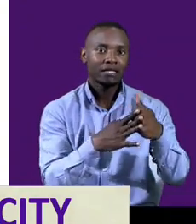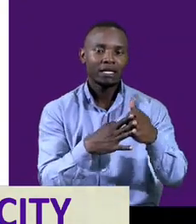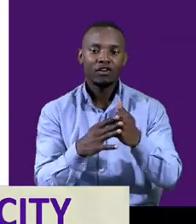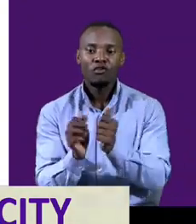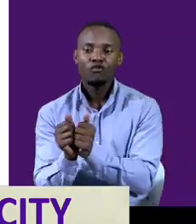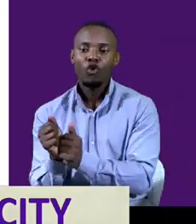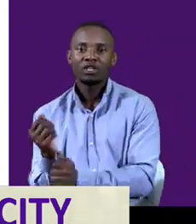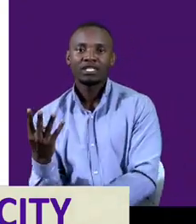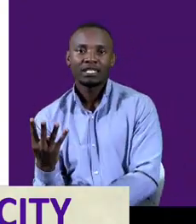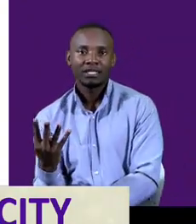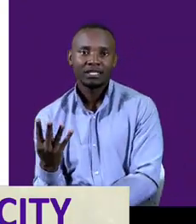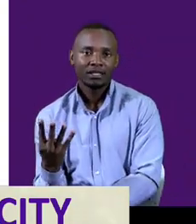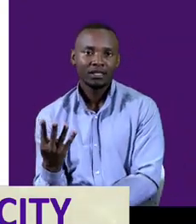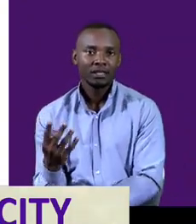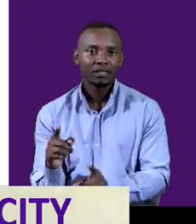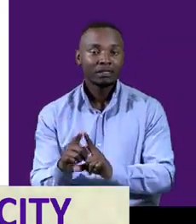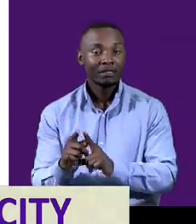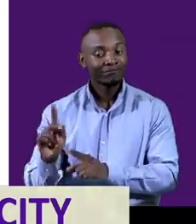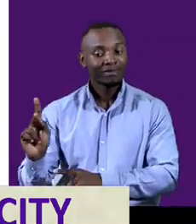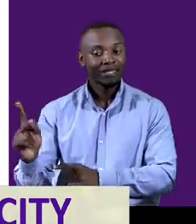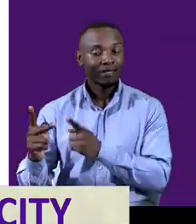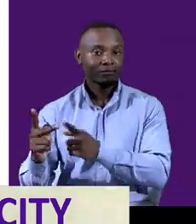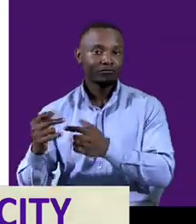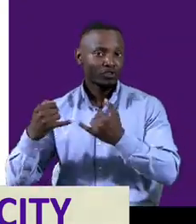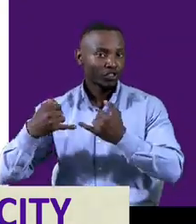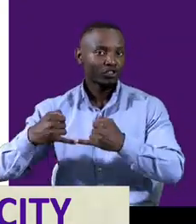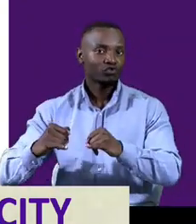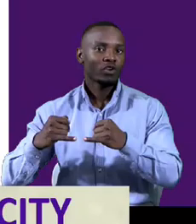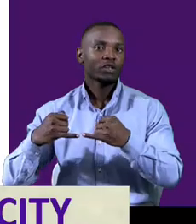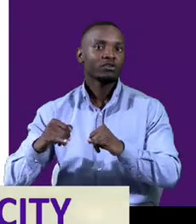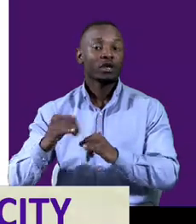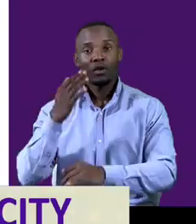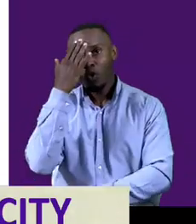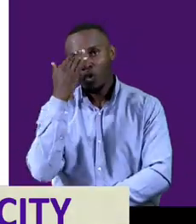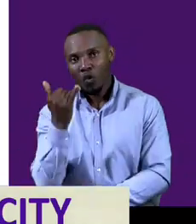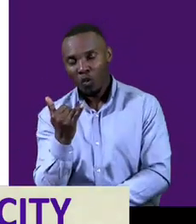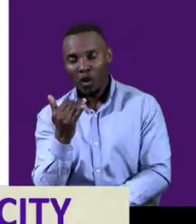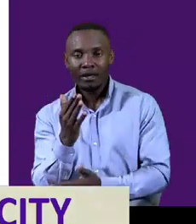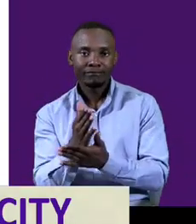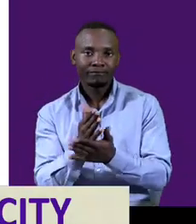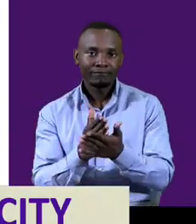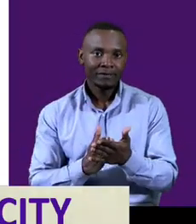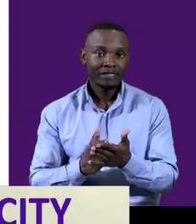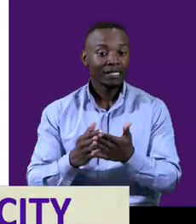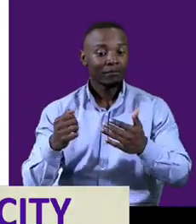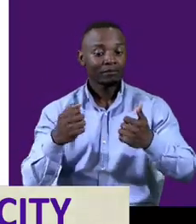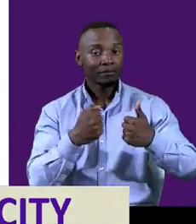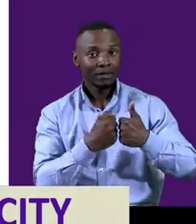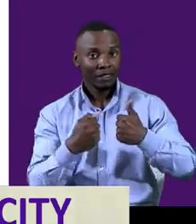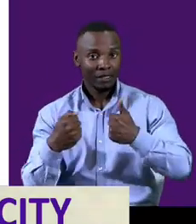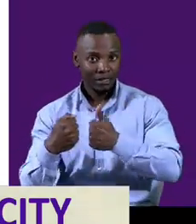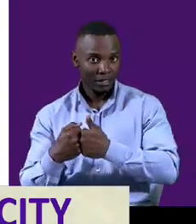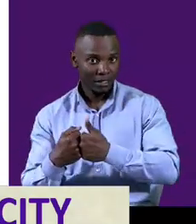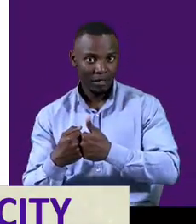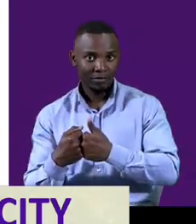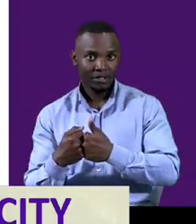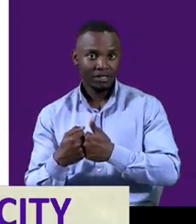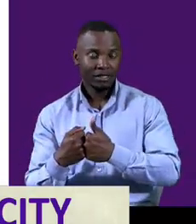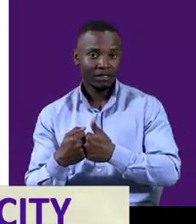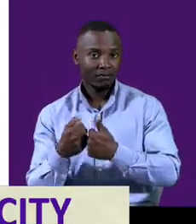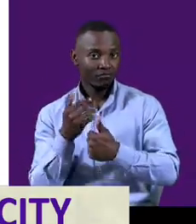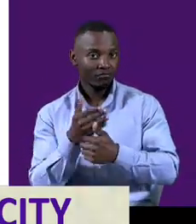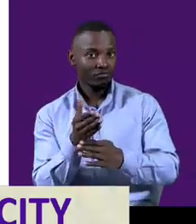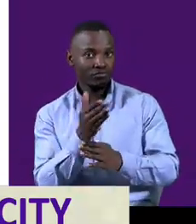19-14. Kenya really tried in this one because some of the games that Kenya used